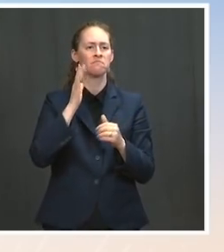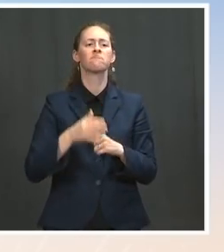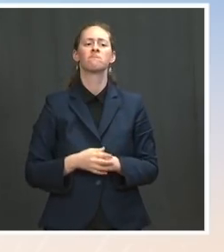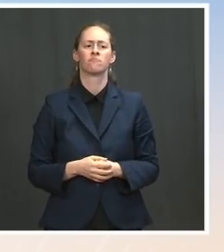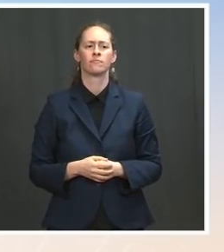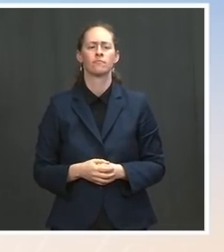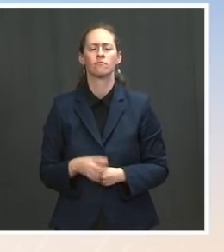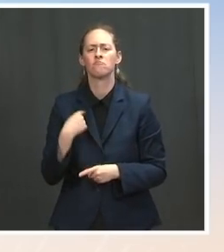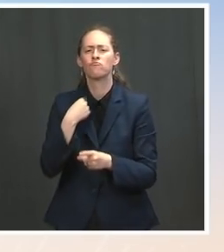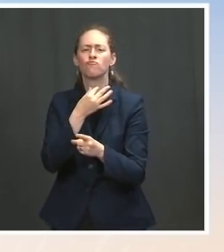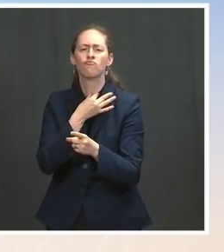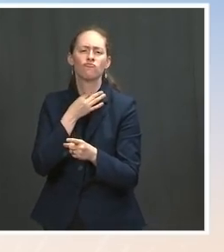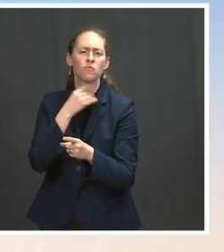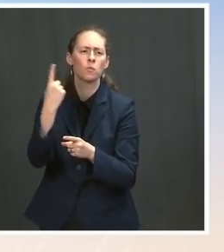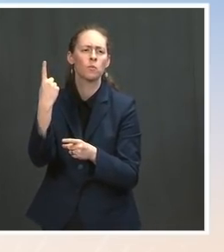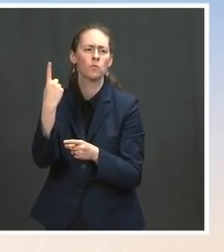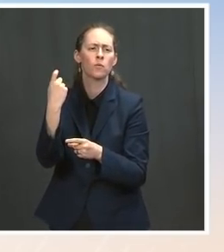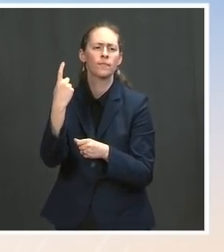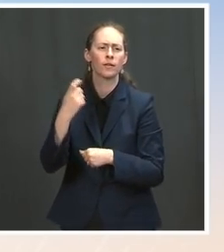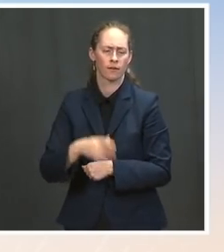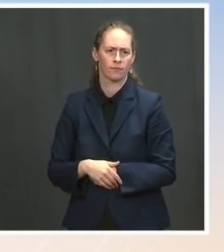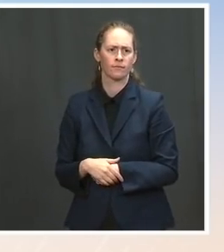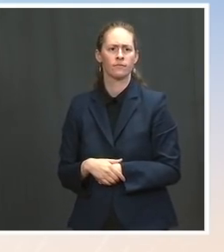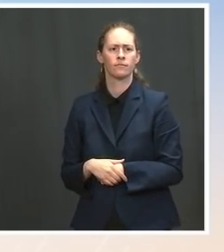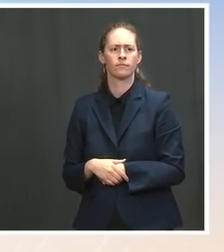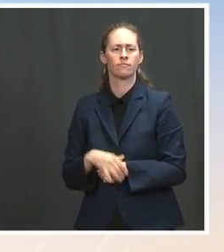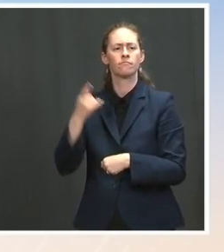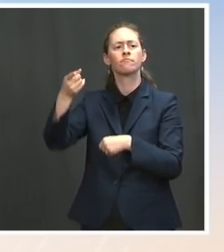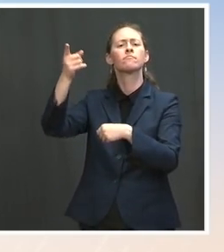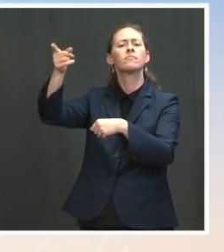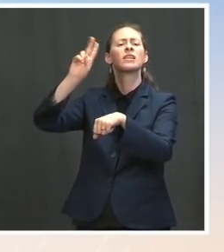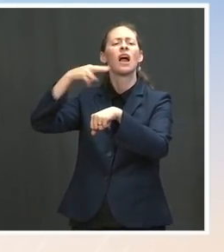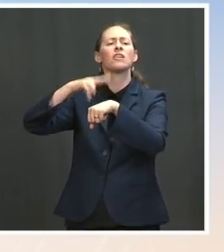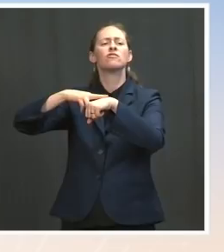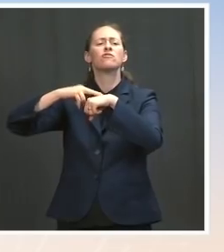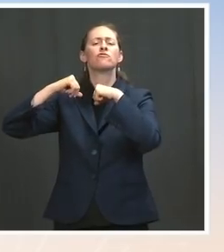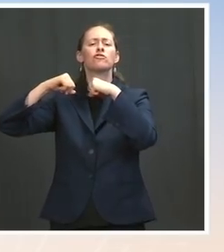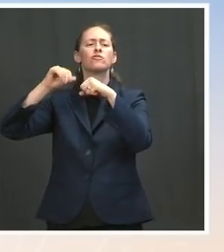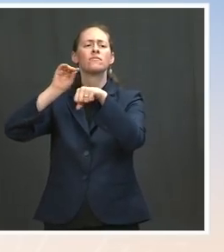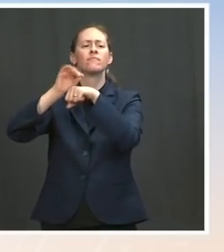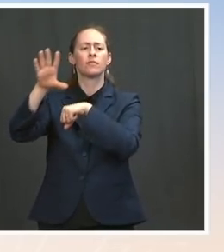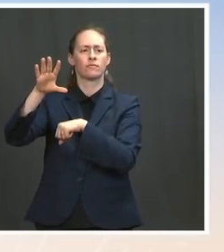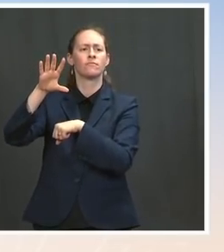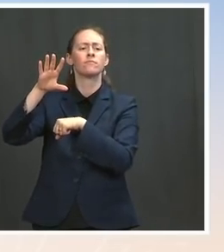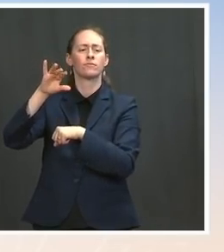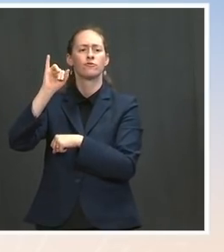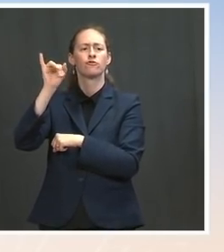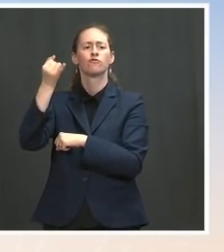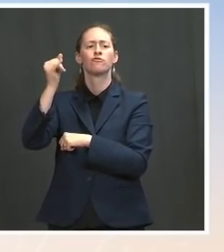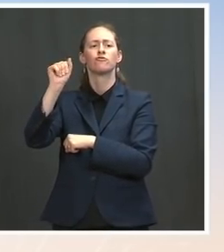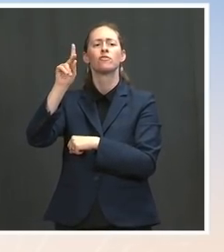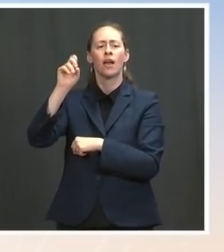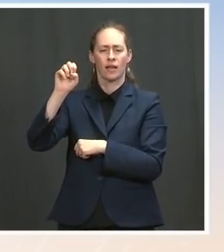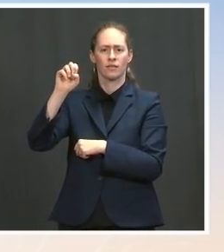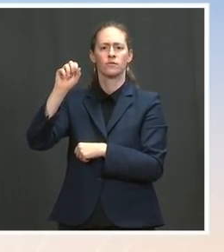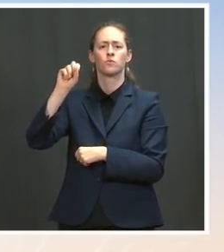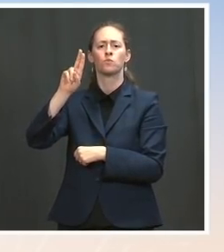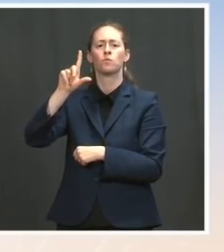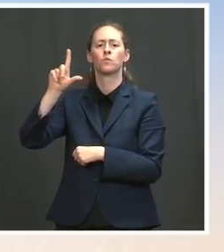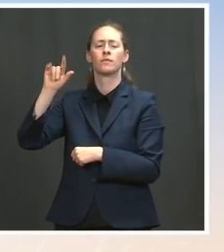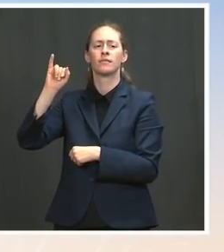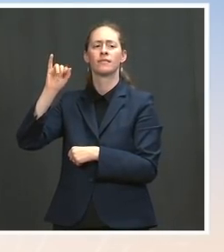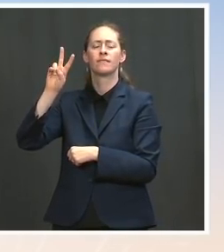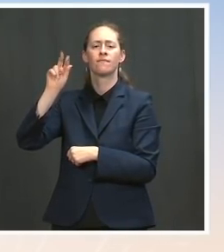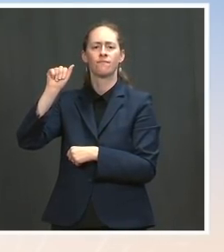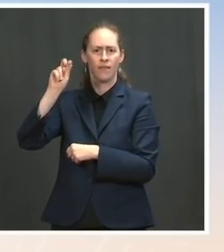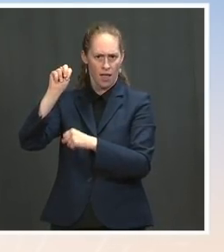heard from the National Security Advisor, Jake Sullivan. He came in here and told us that the U.S. in the near future, to use his words, would name who's